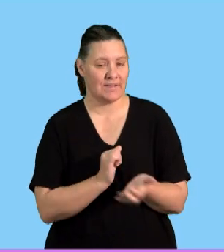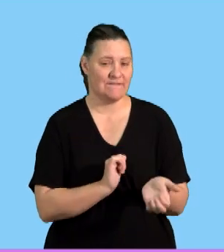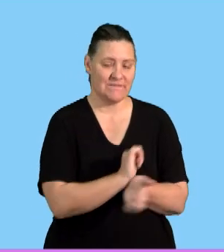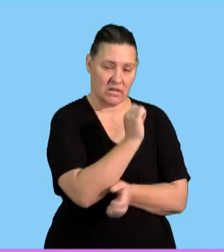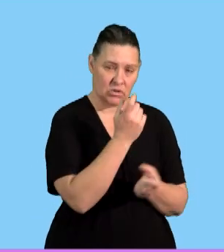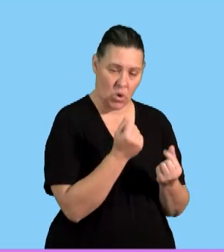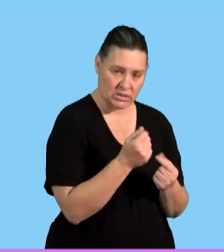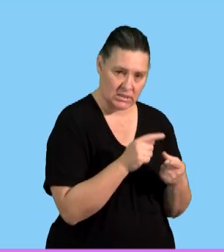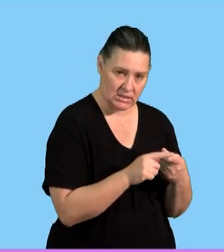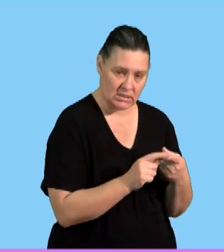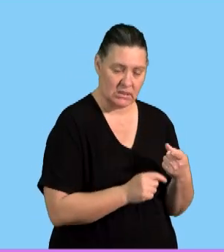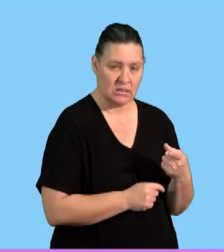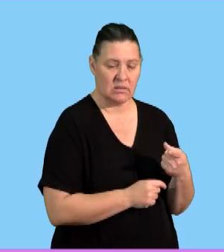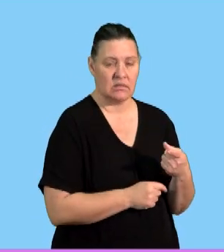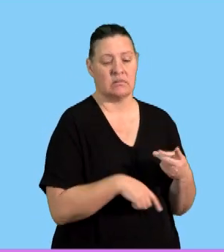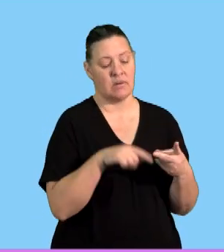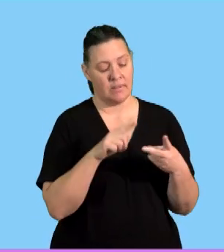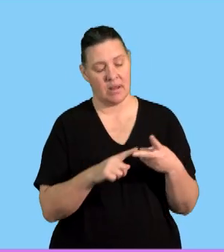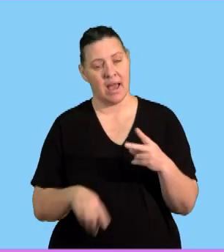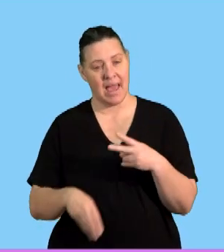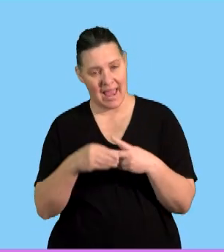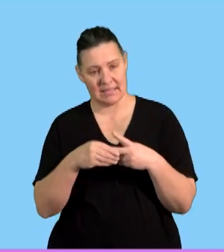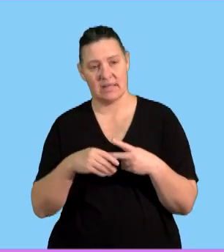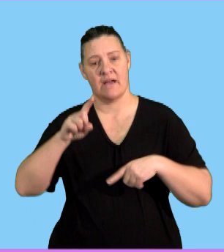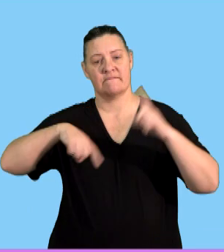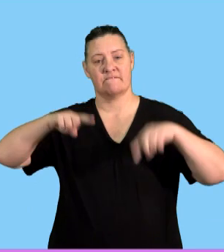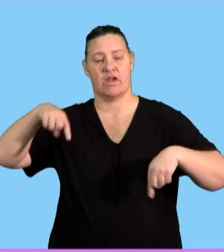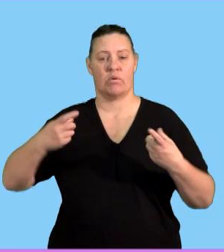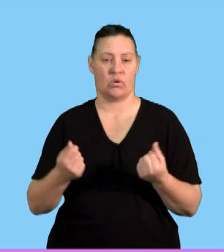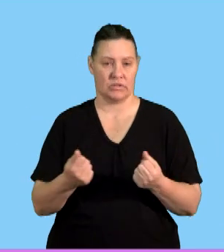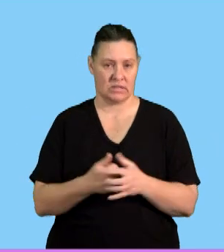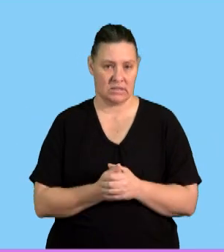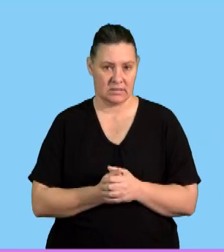fixed cost plus the variable cost.